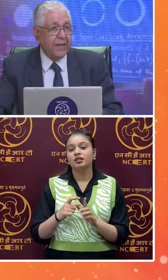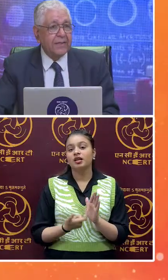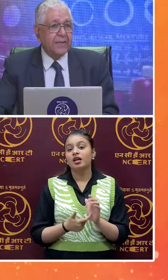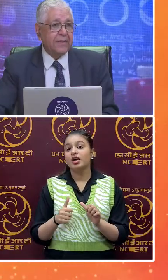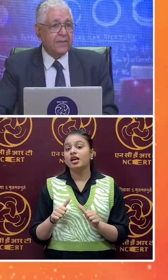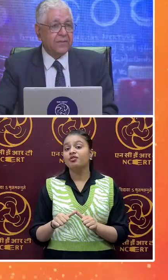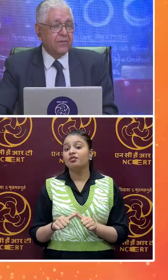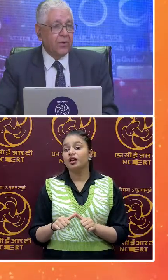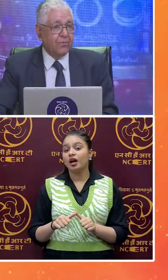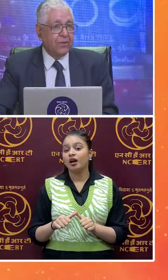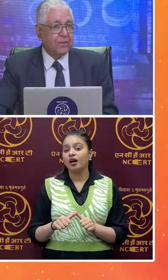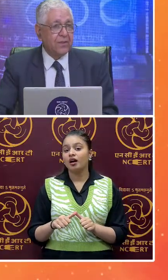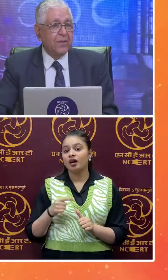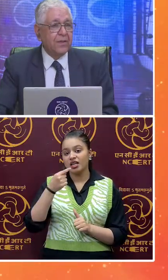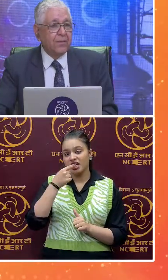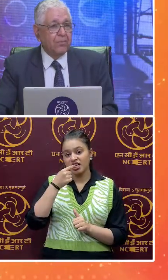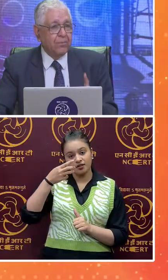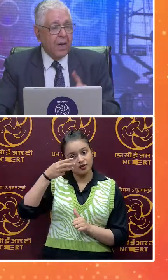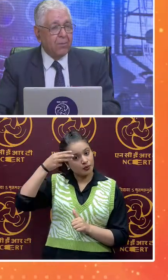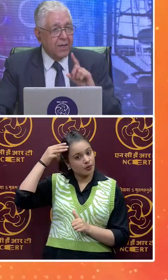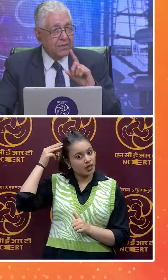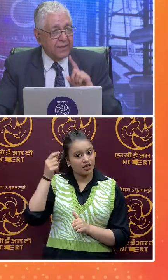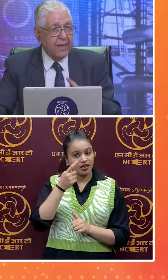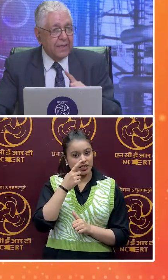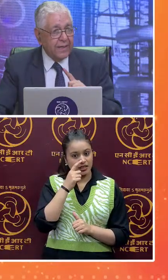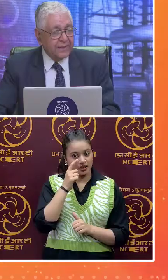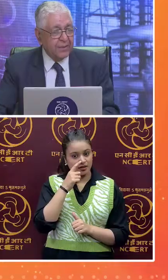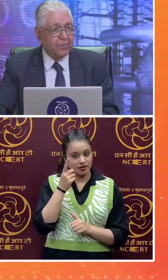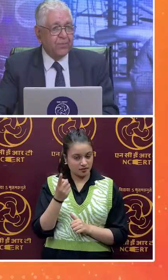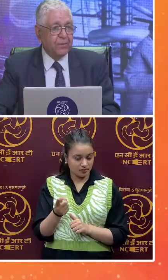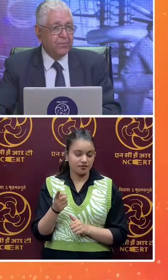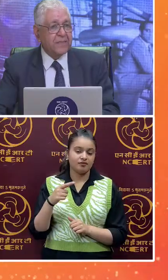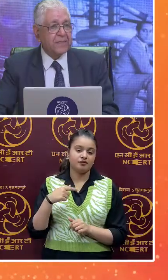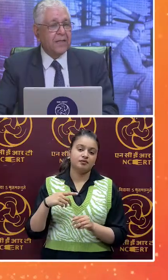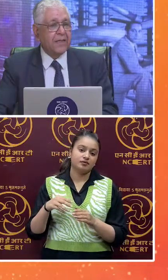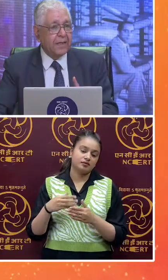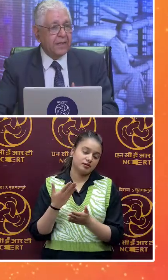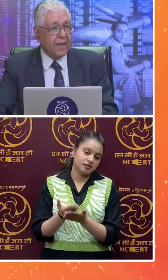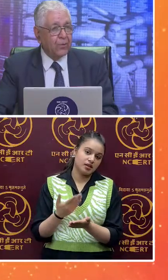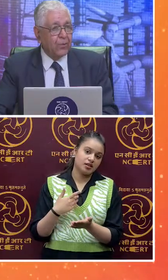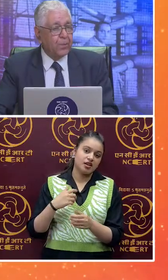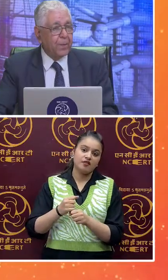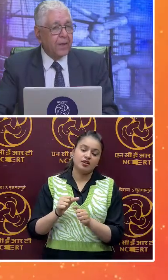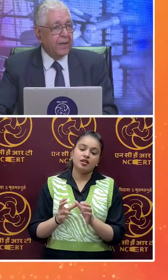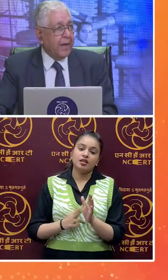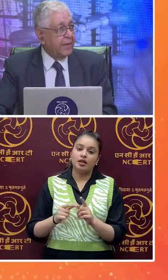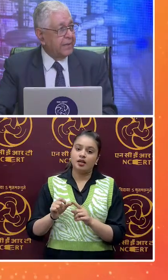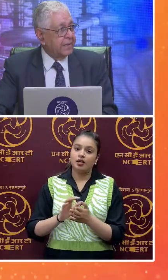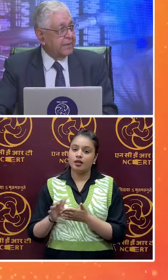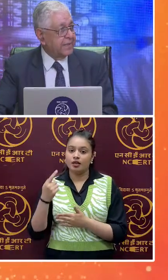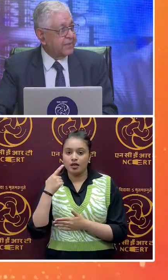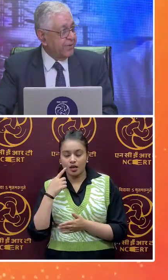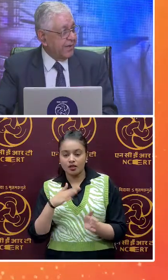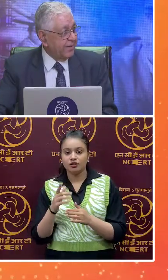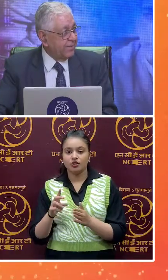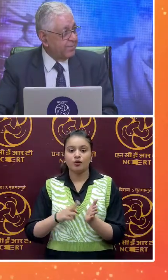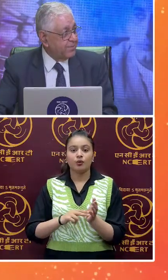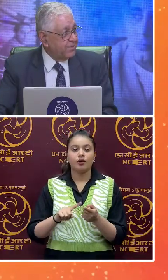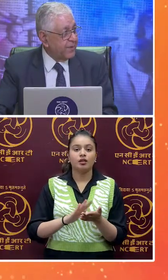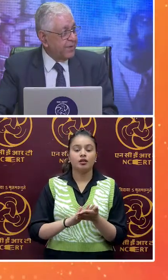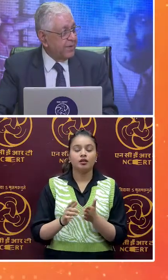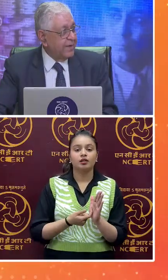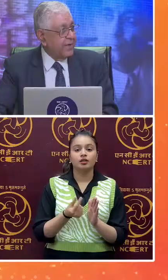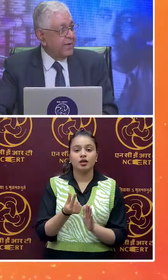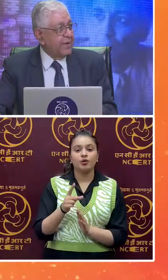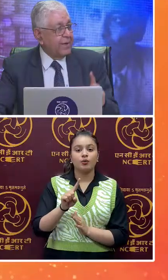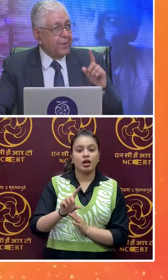from 1936 onwards. Bhabha sailed in a ship with Mrs. Gandhi and Nehru in 1936 to England.